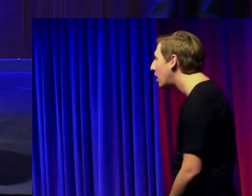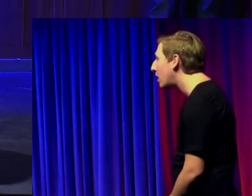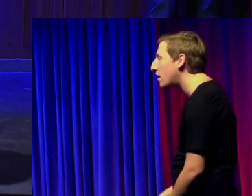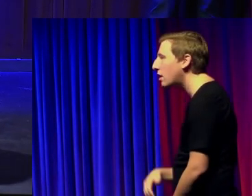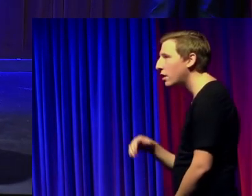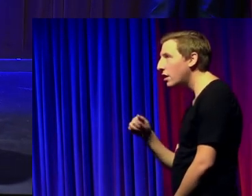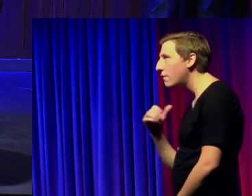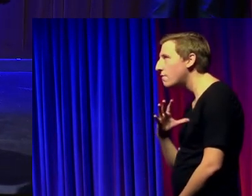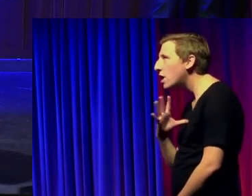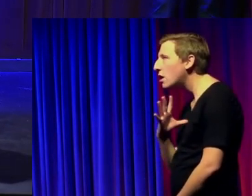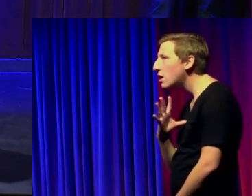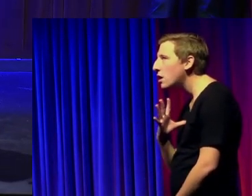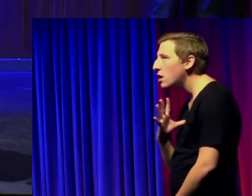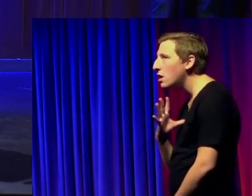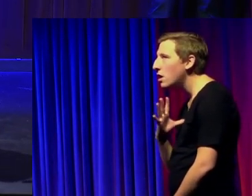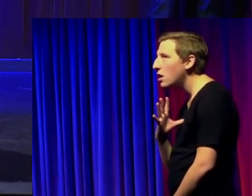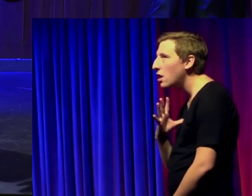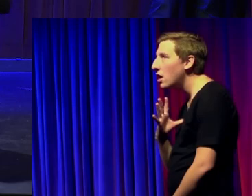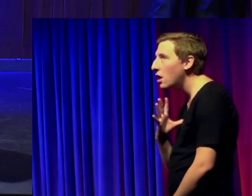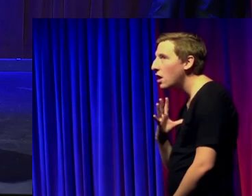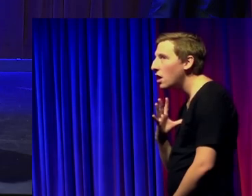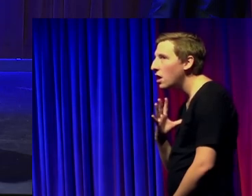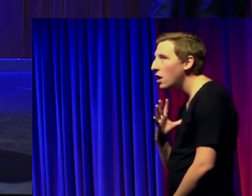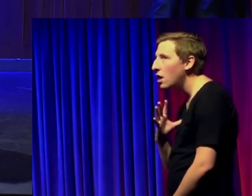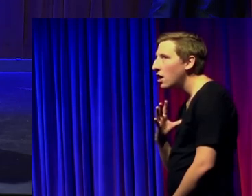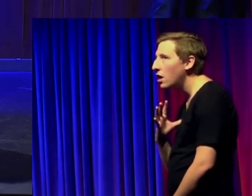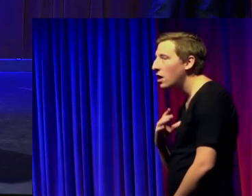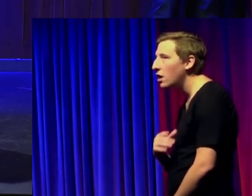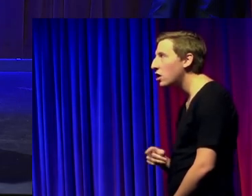Yeah, fine. I'm kidnapped.